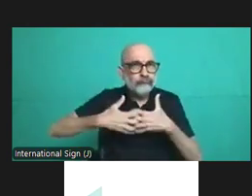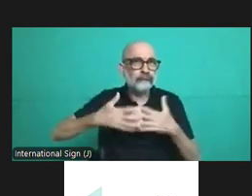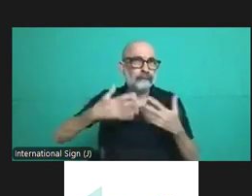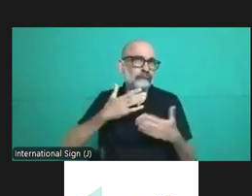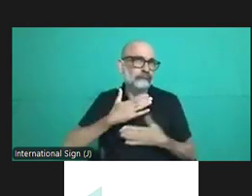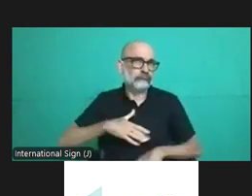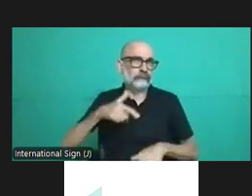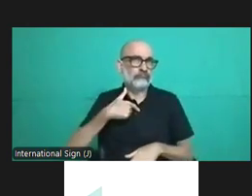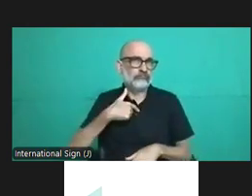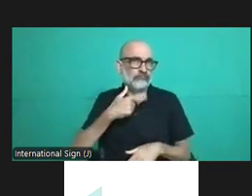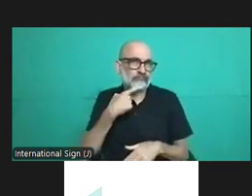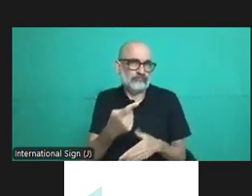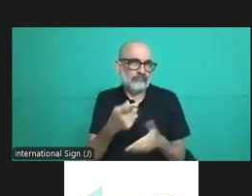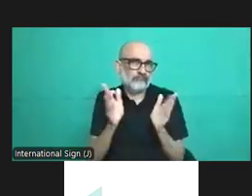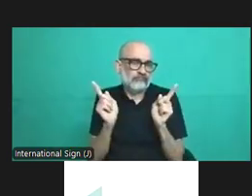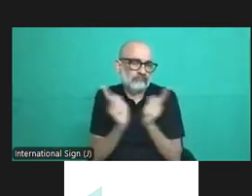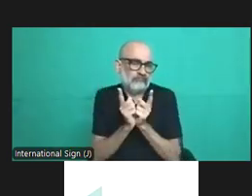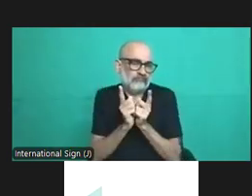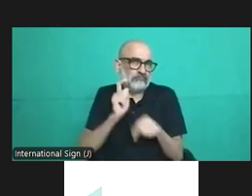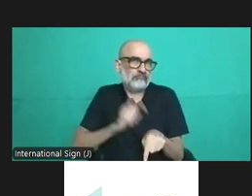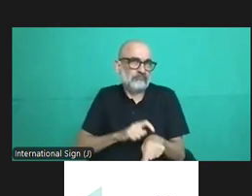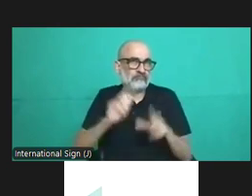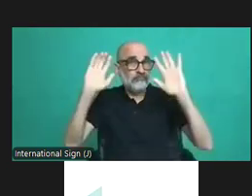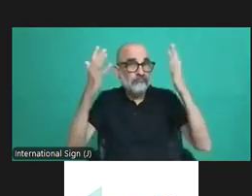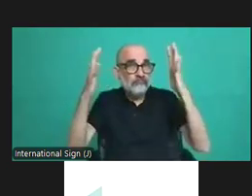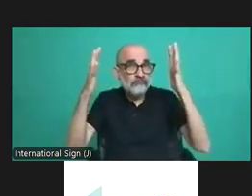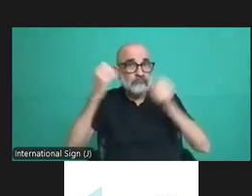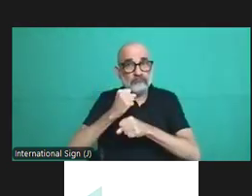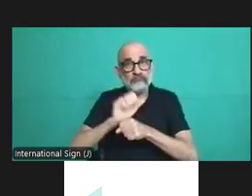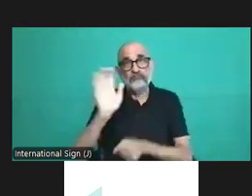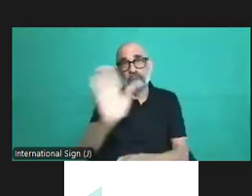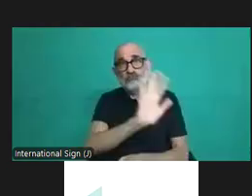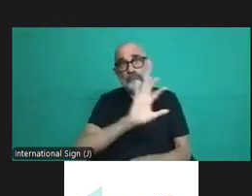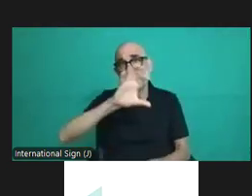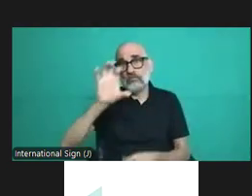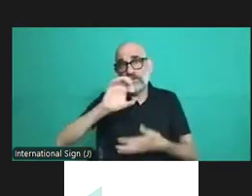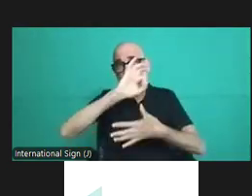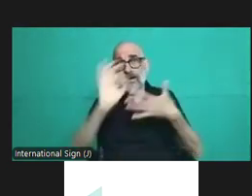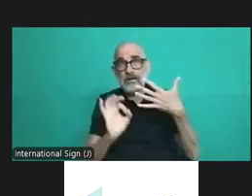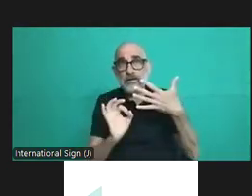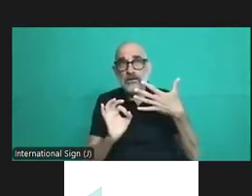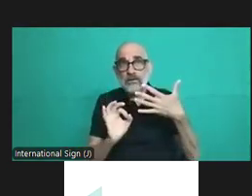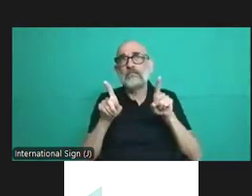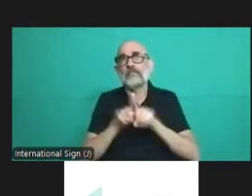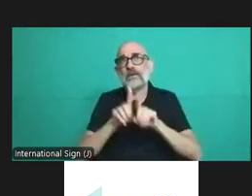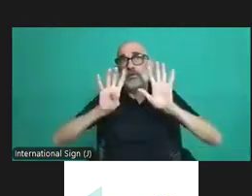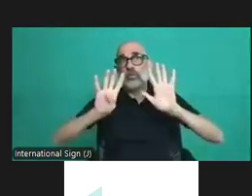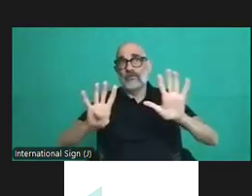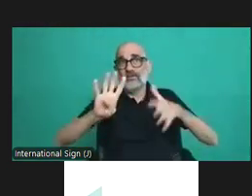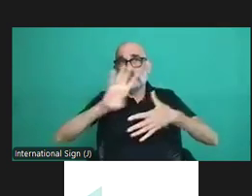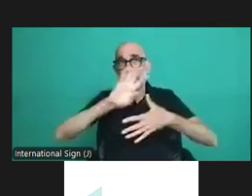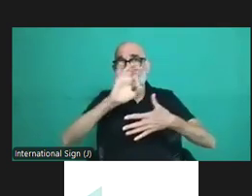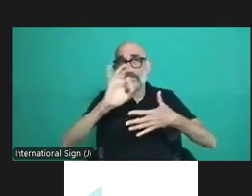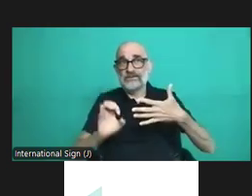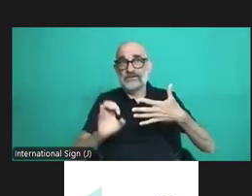that have successfully completed the essential public health function evaluation and are